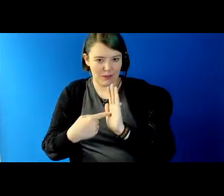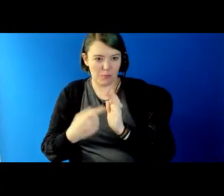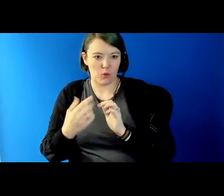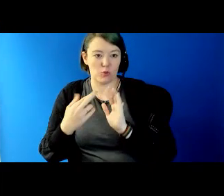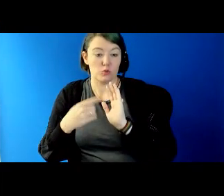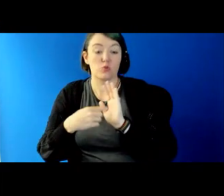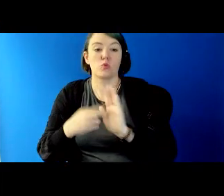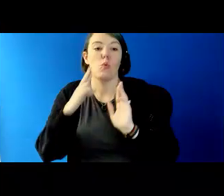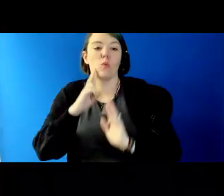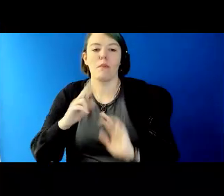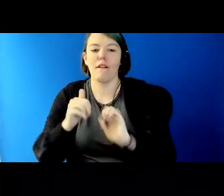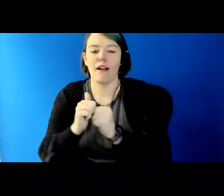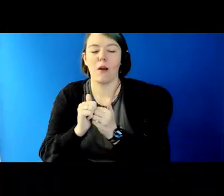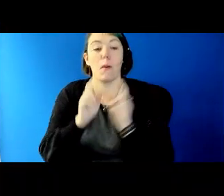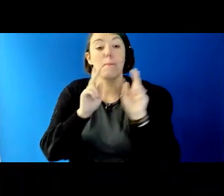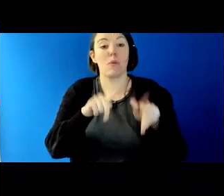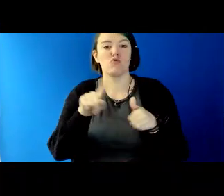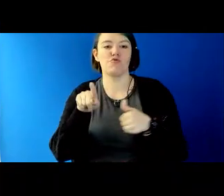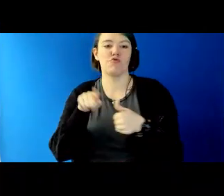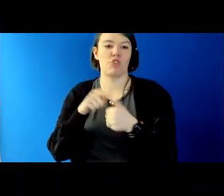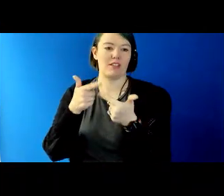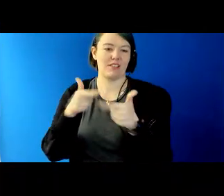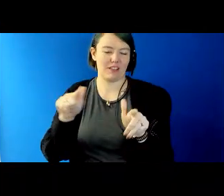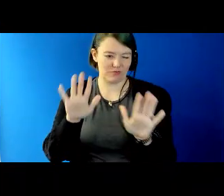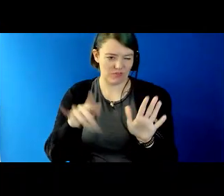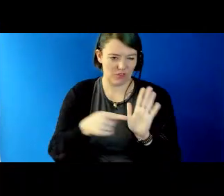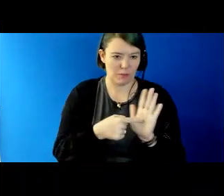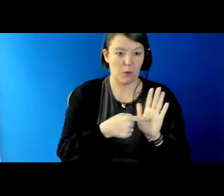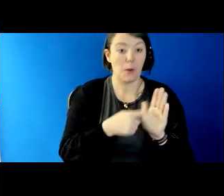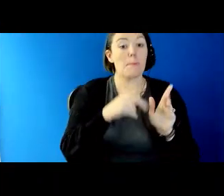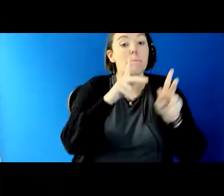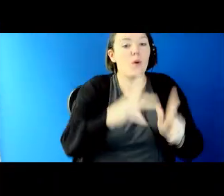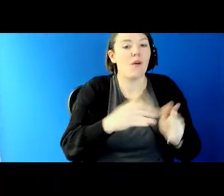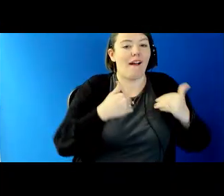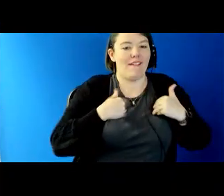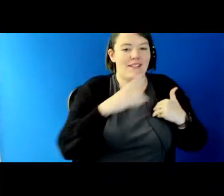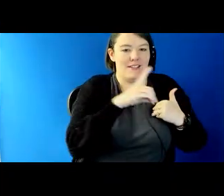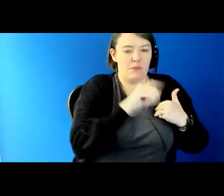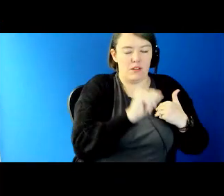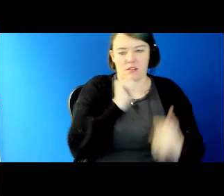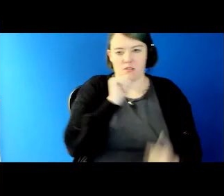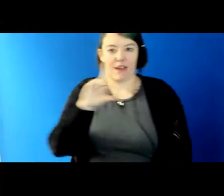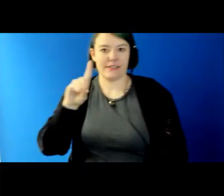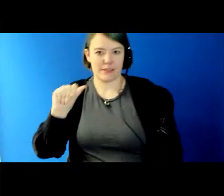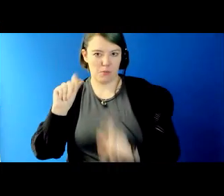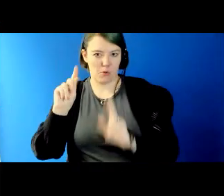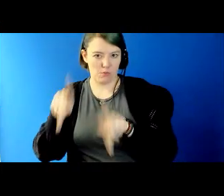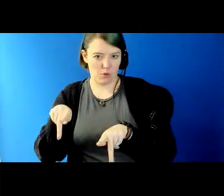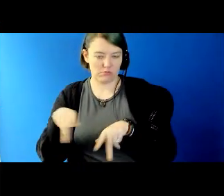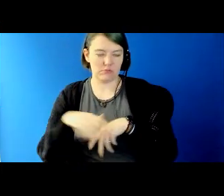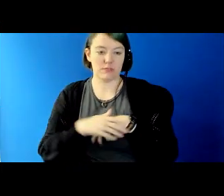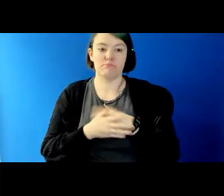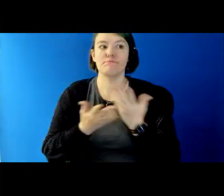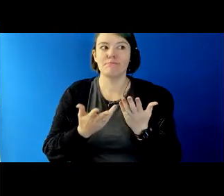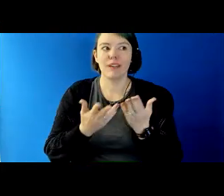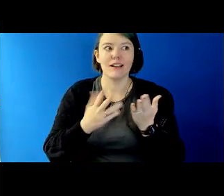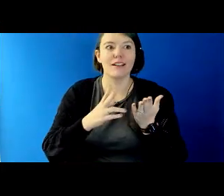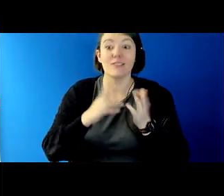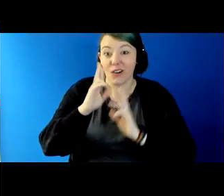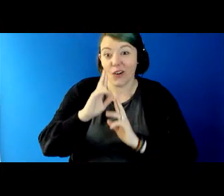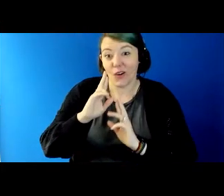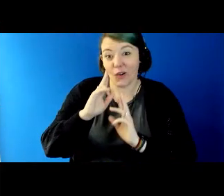a disability rather than a disabled person. It also means honoring individual preferences. Some people